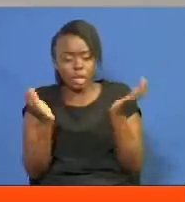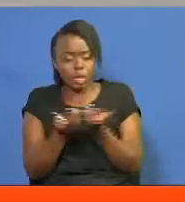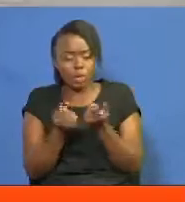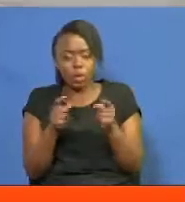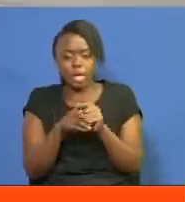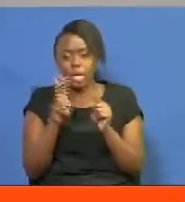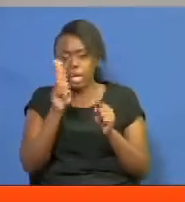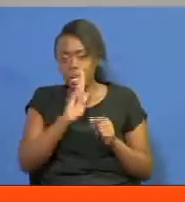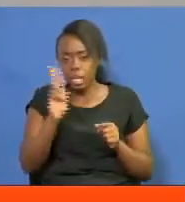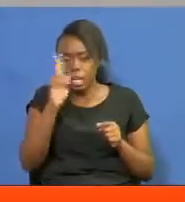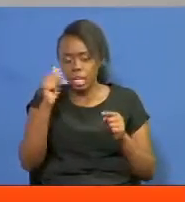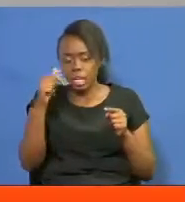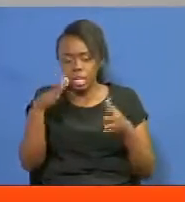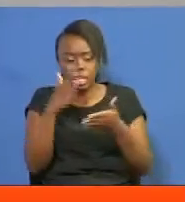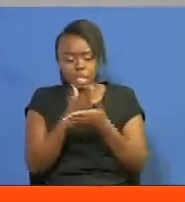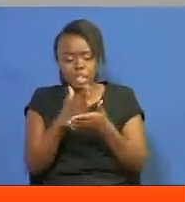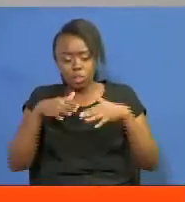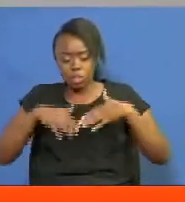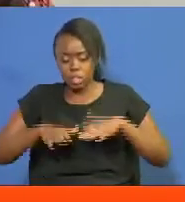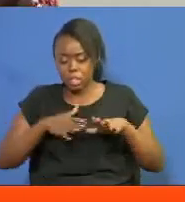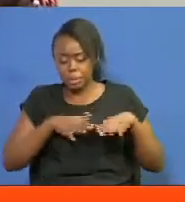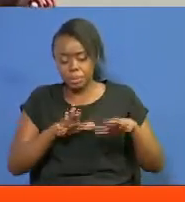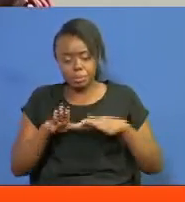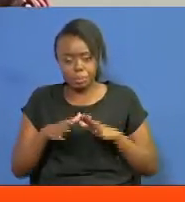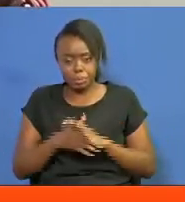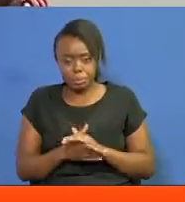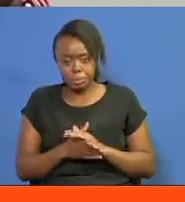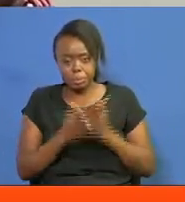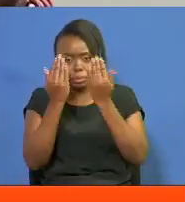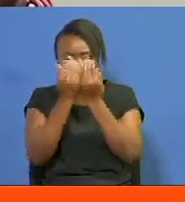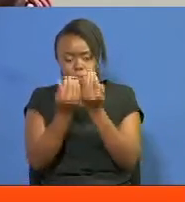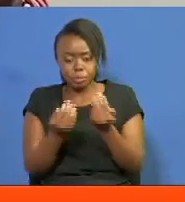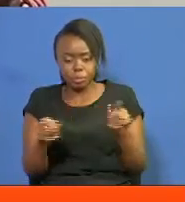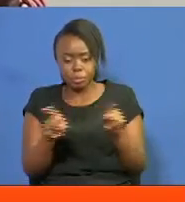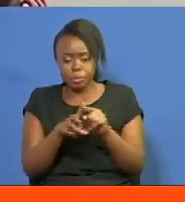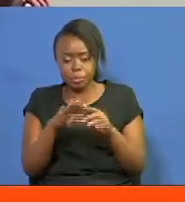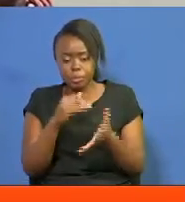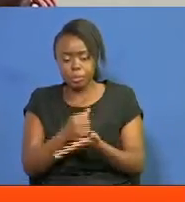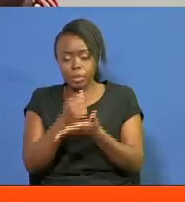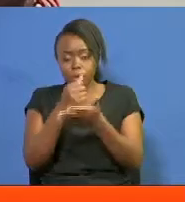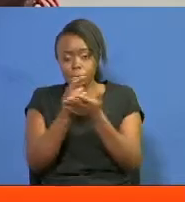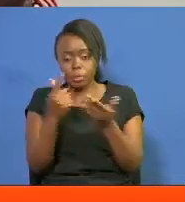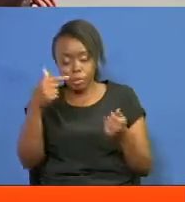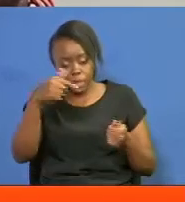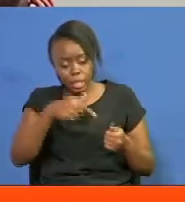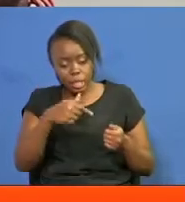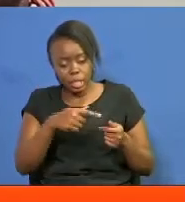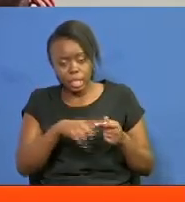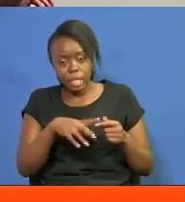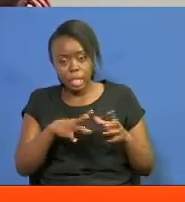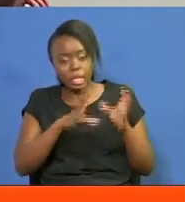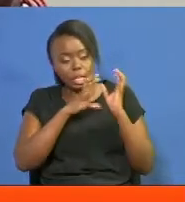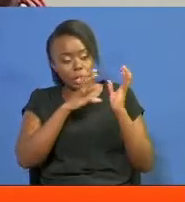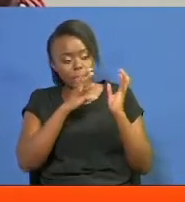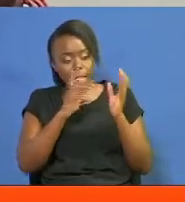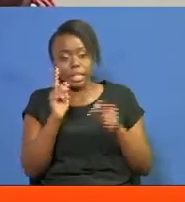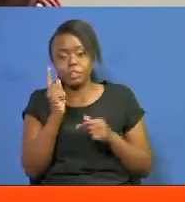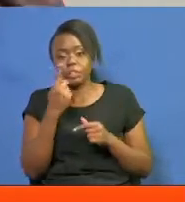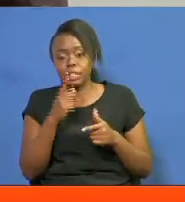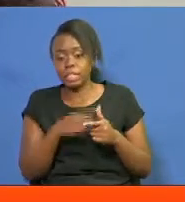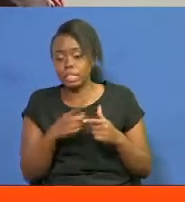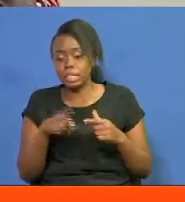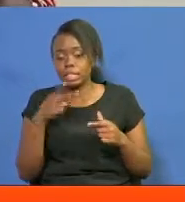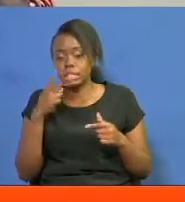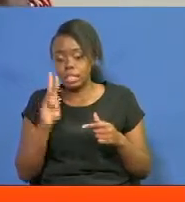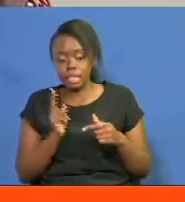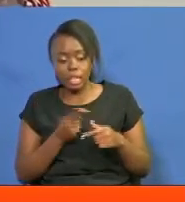to alleviate this suffering. Watoto watasaidika na hii meli. Watoto wabebwe kwanza, sisi